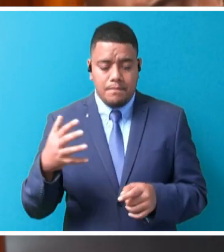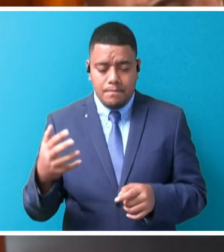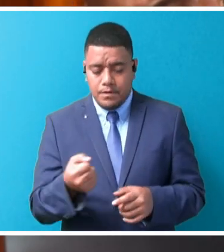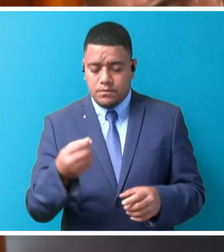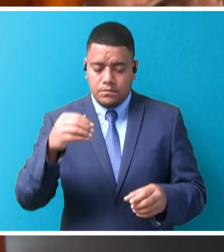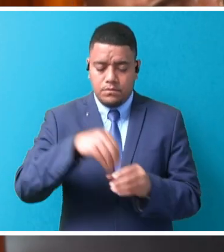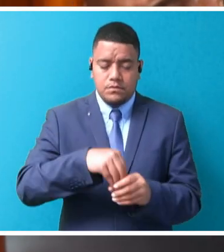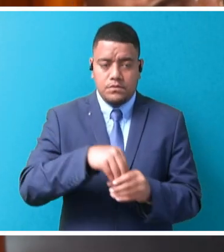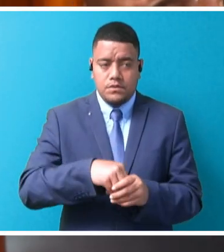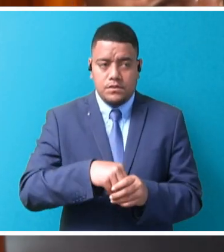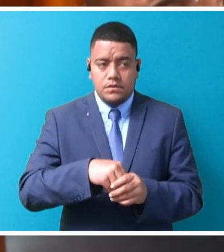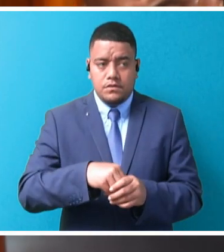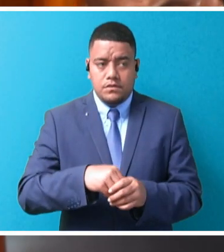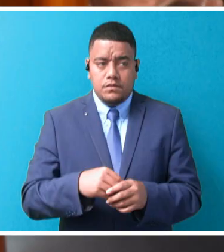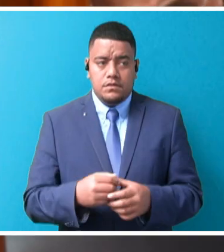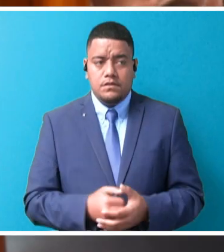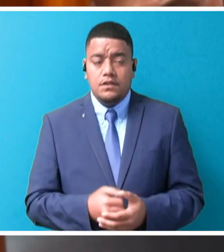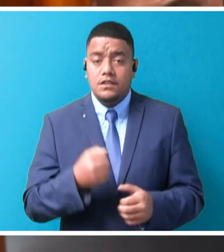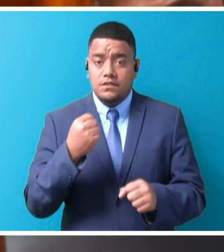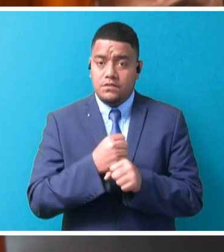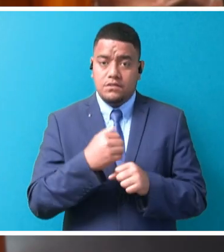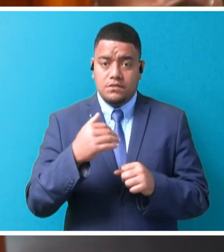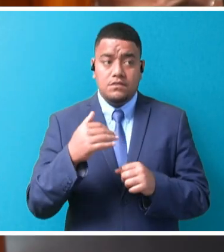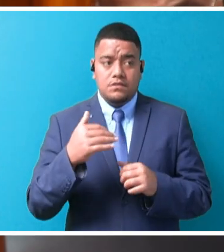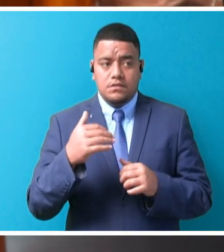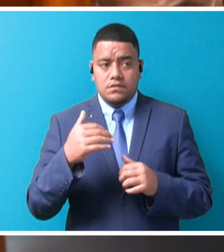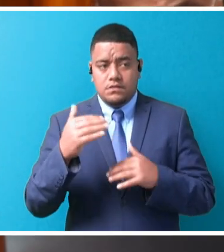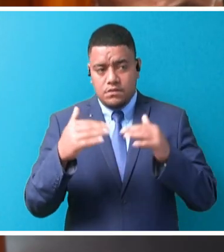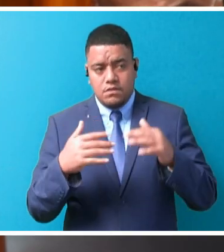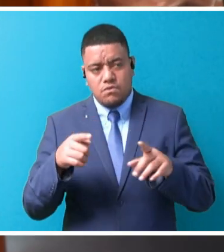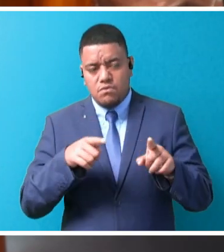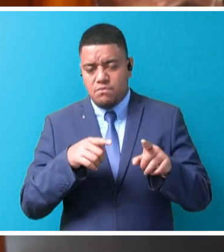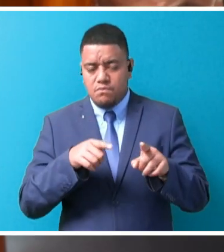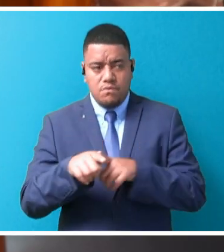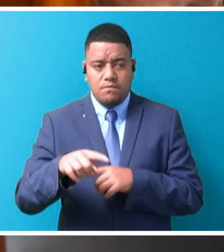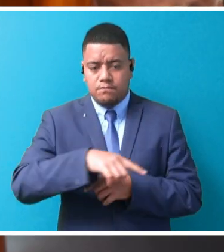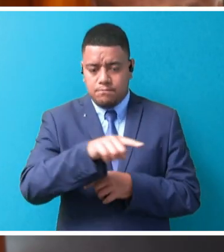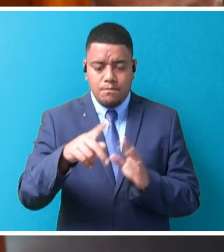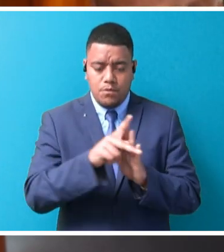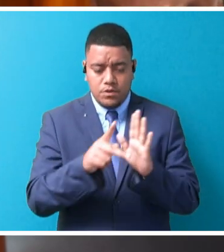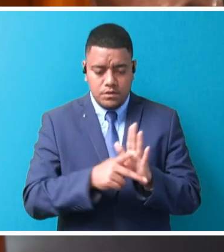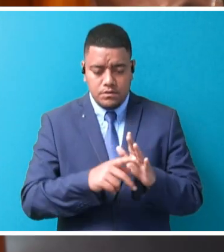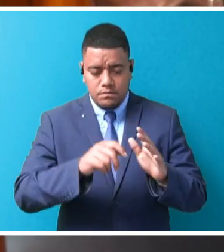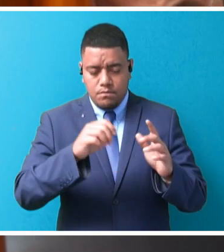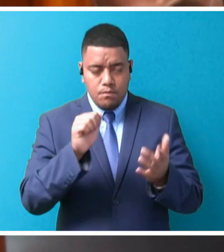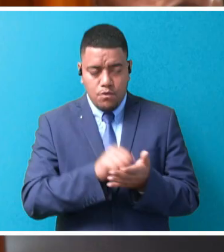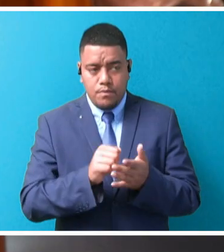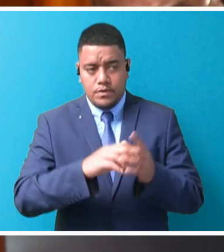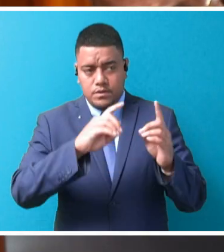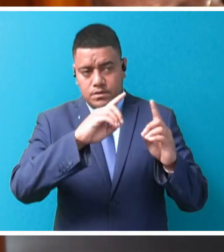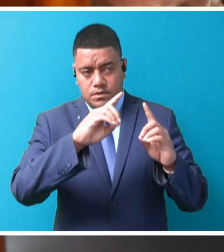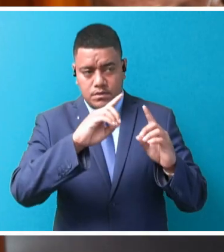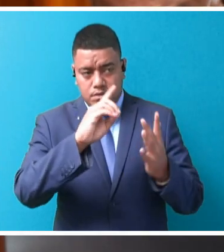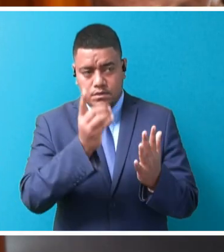inclusion and gender equity throughout policy design and implementation. Mr.